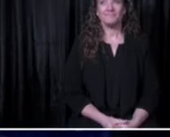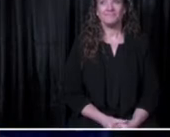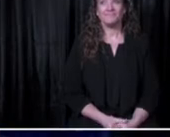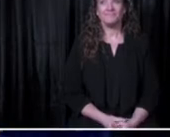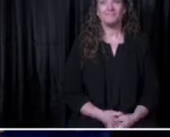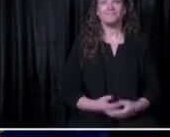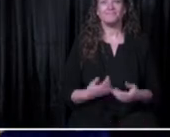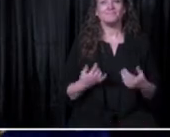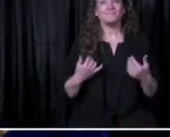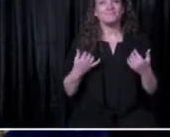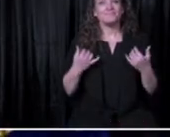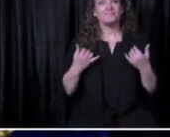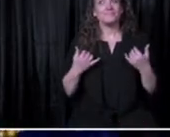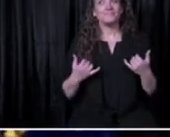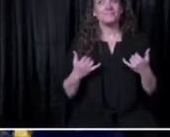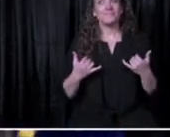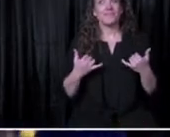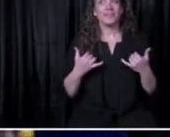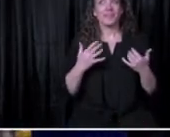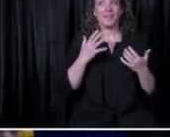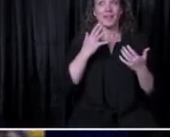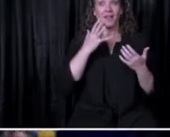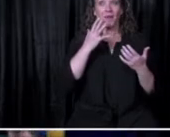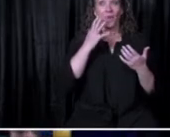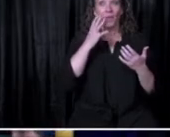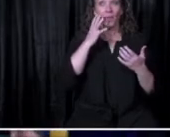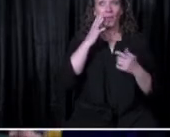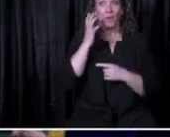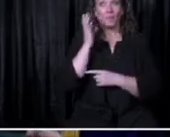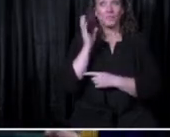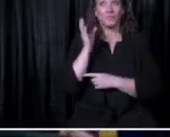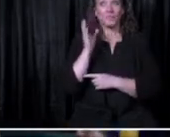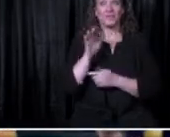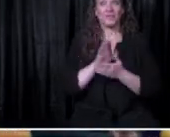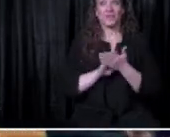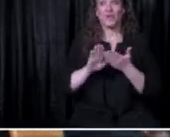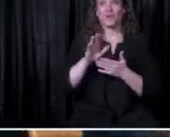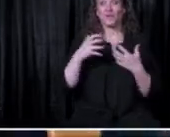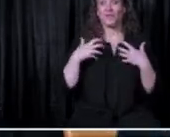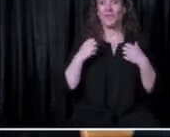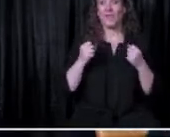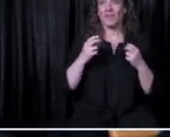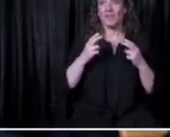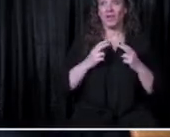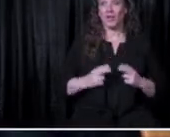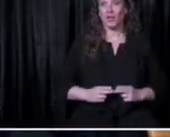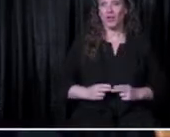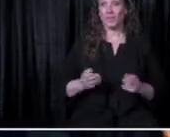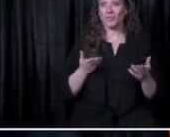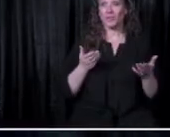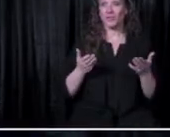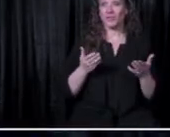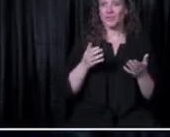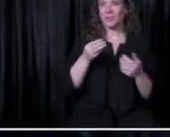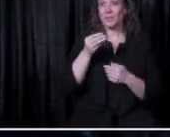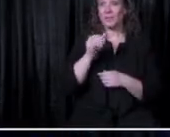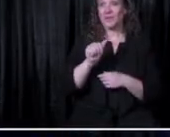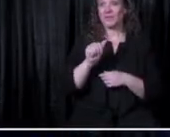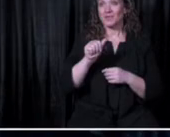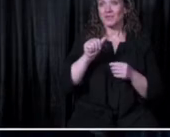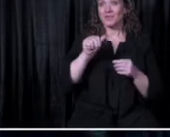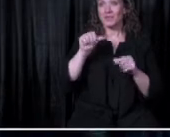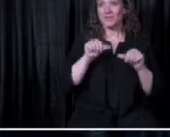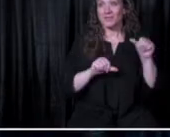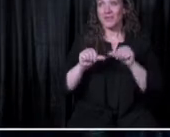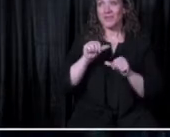Now presenting College of Health and Human Services, Master of Science, Nursing, Natalie